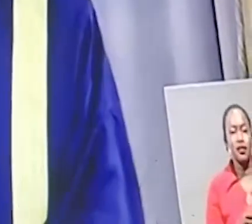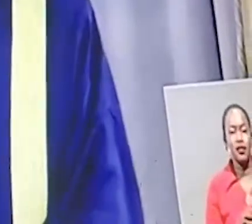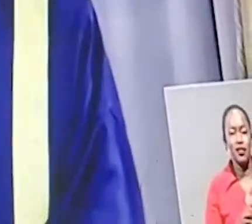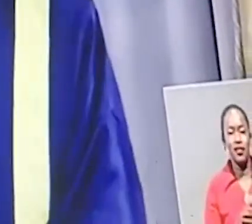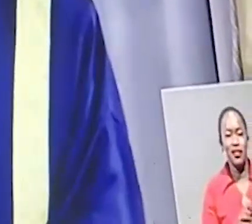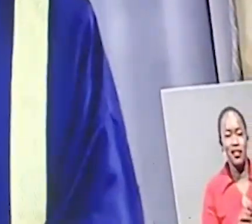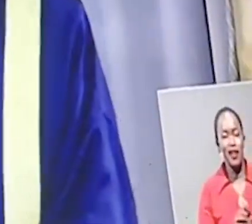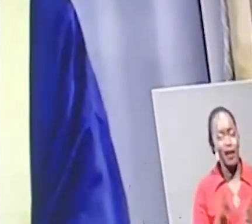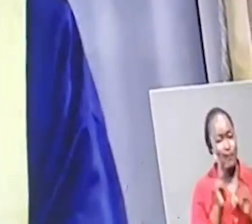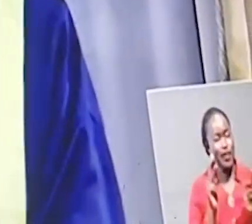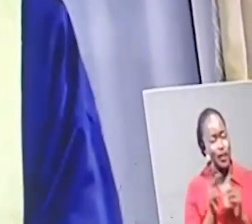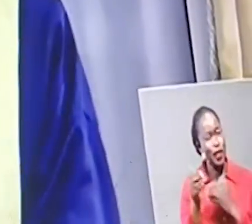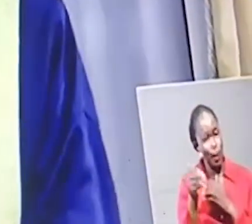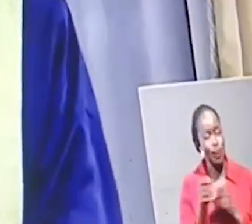ant.